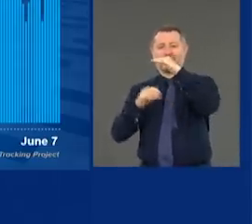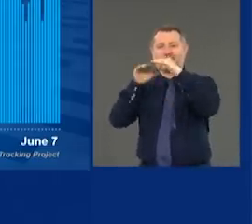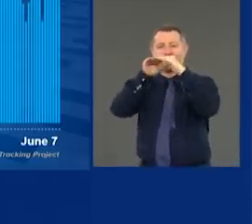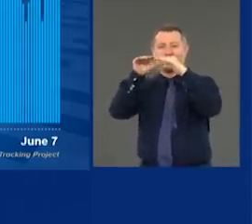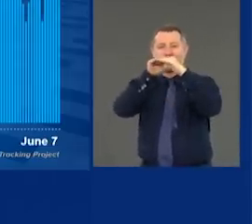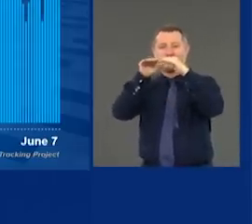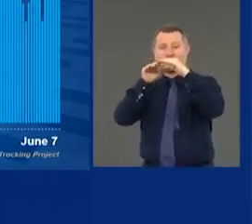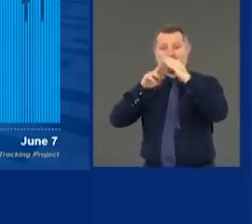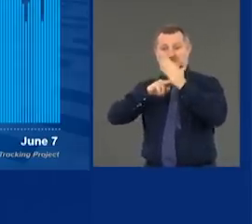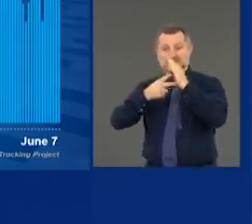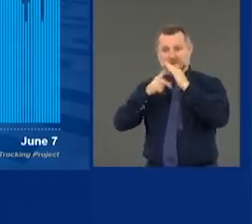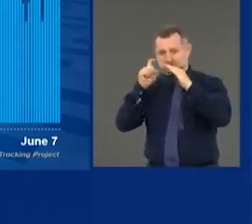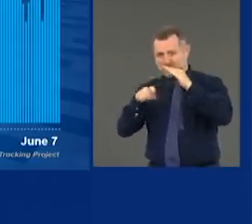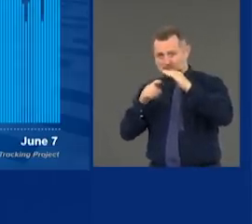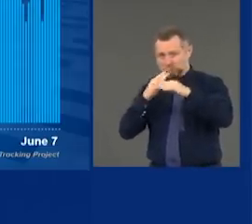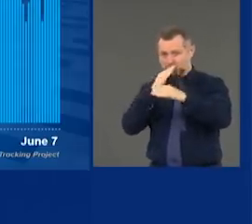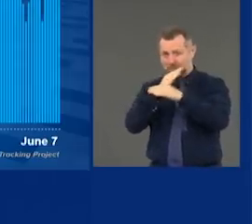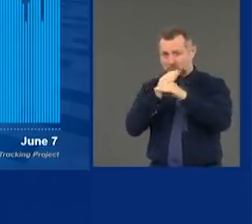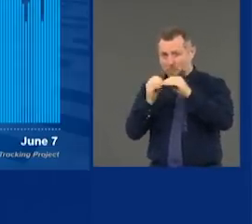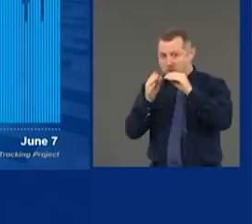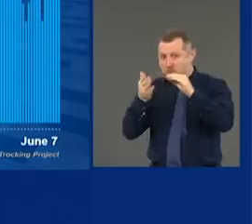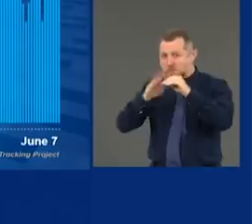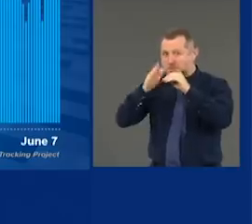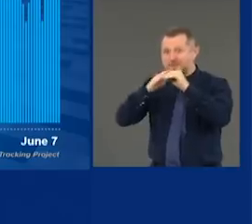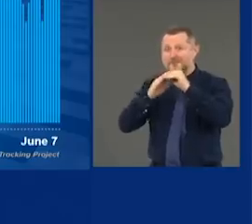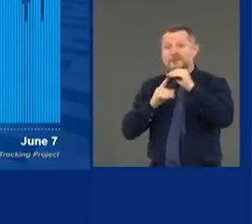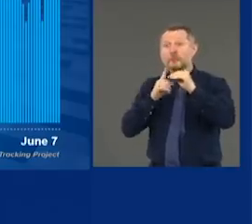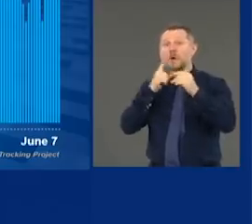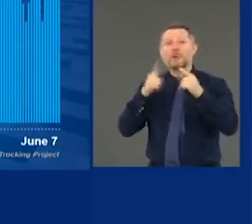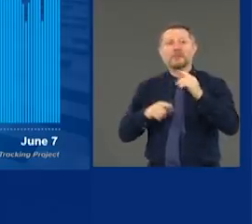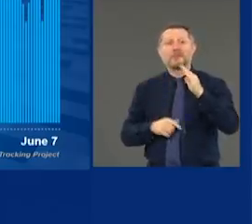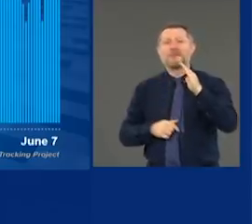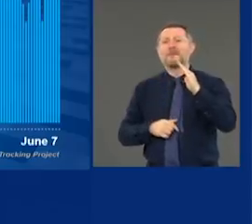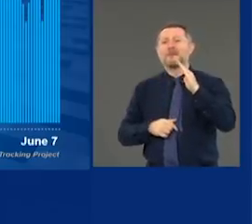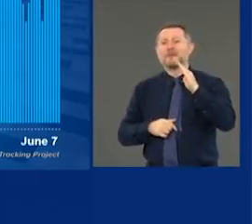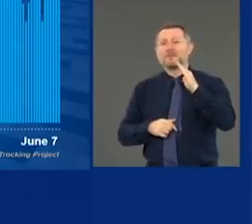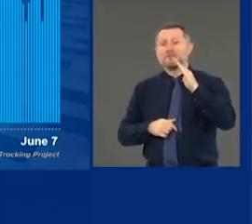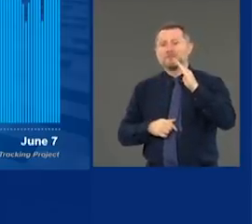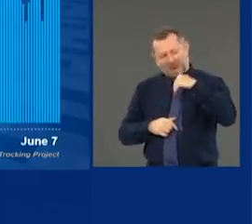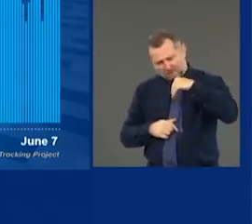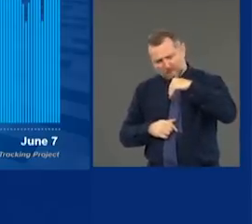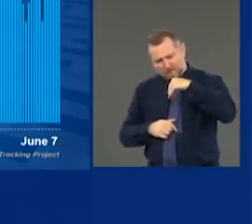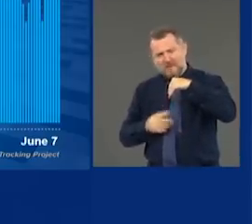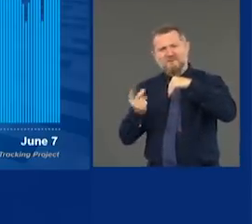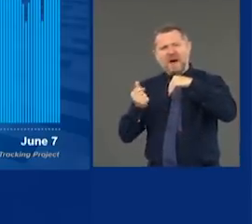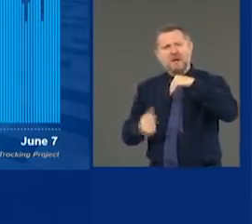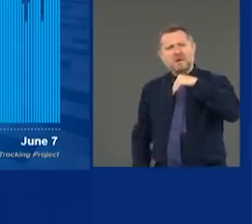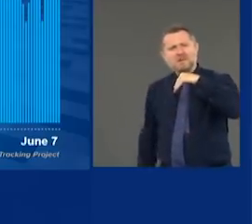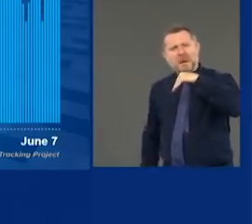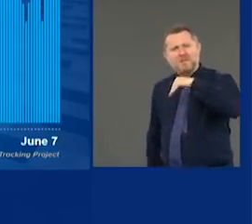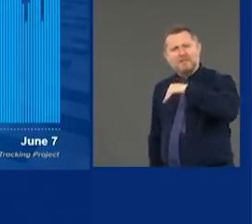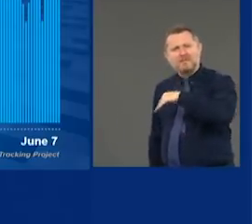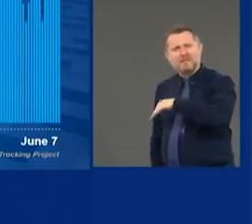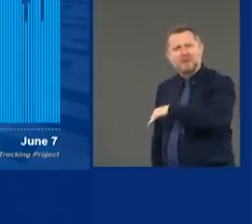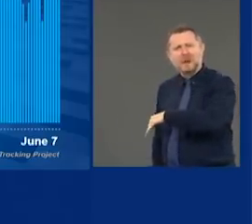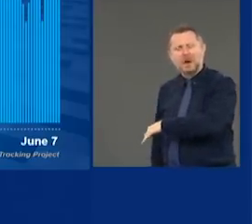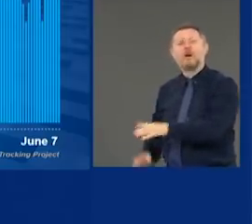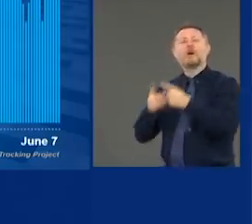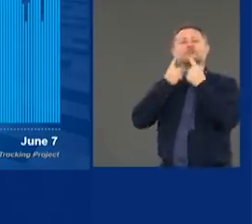the increase. We didn't just stop the increase. We bent the